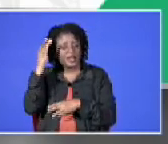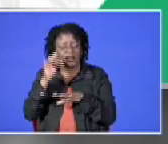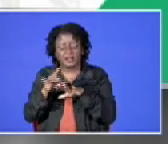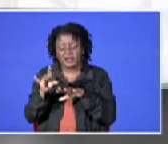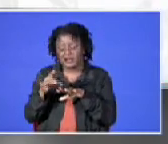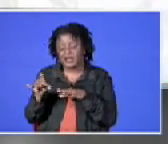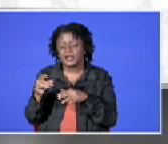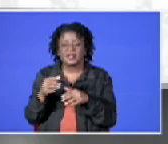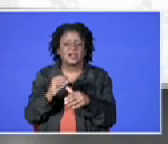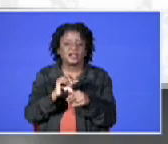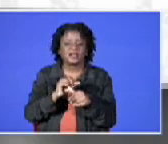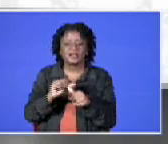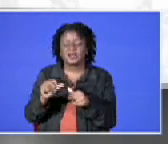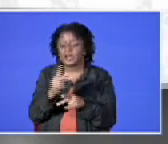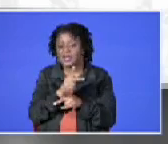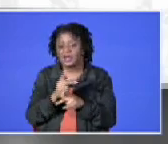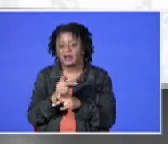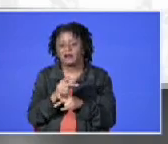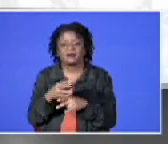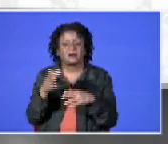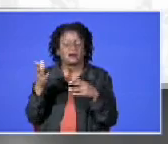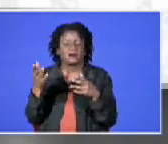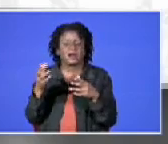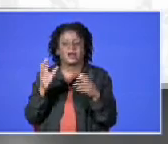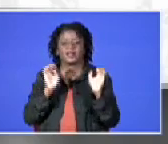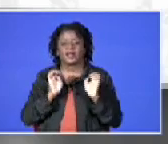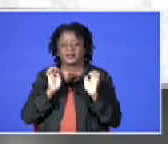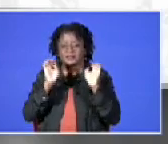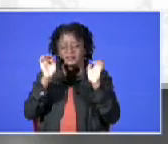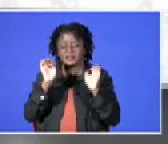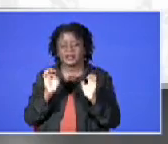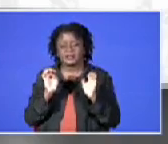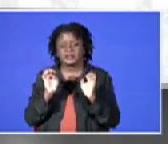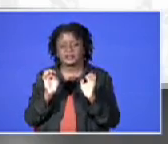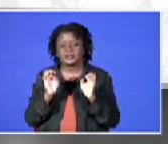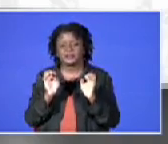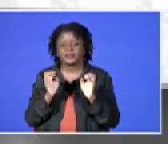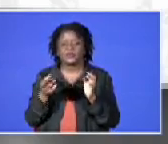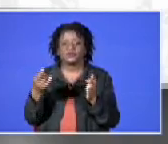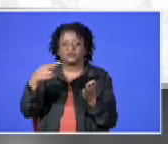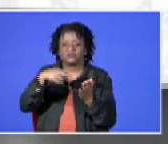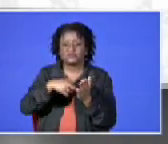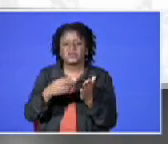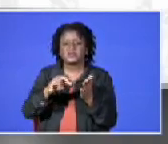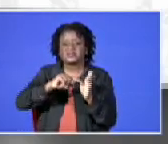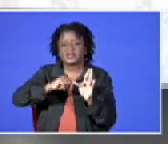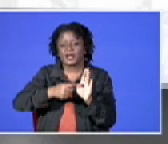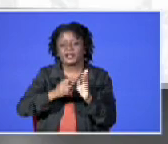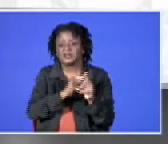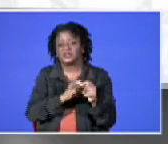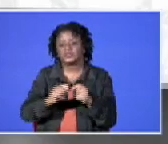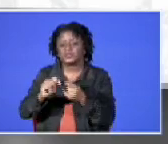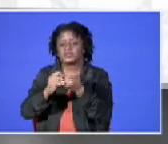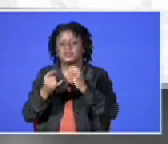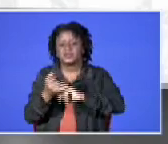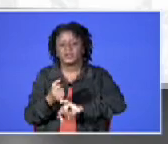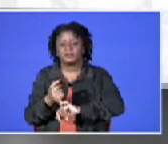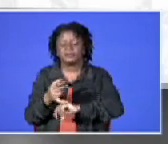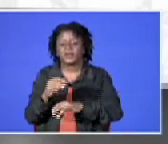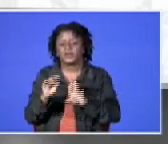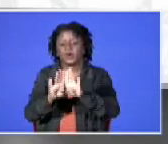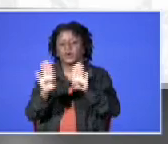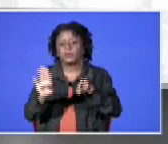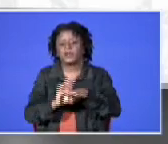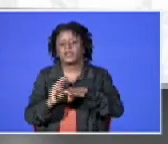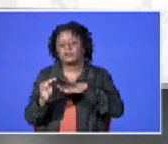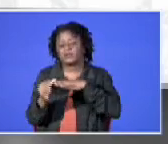exercising. Restarting the tourism industry and opening the country's borders is the primary component of Phase 5, with the reopening of hotels and